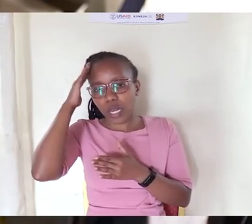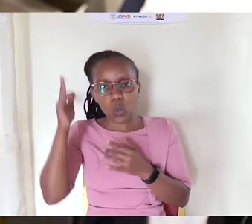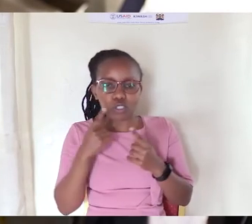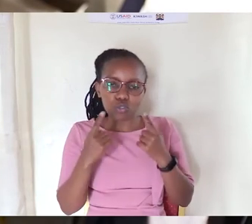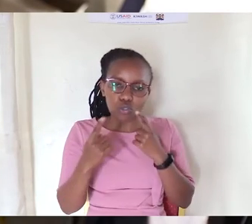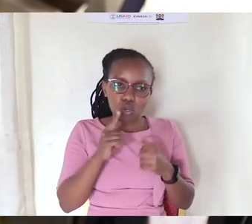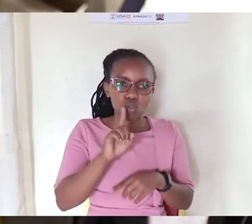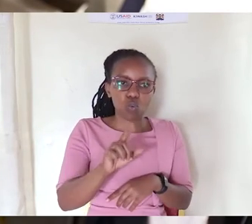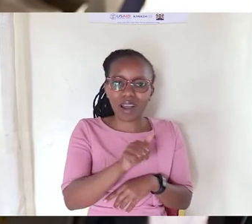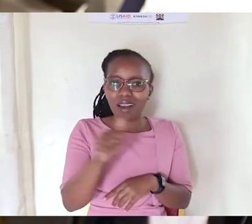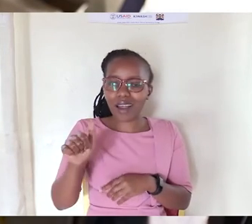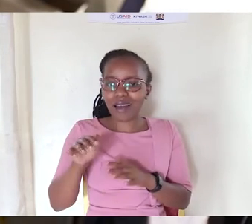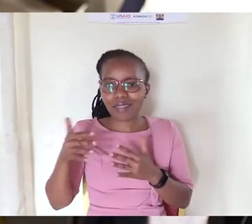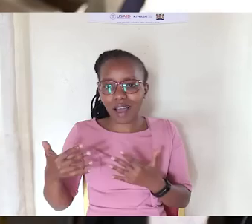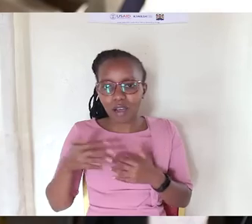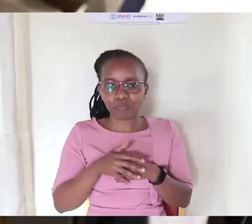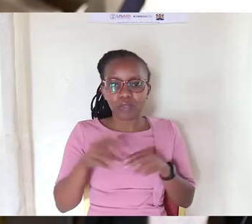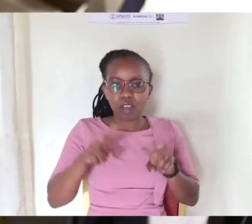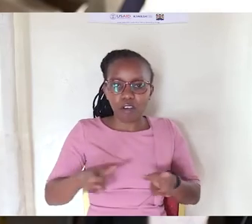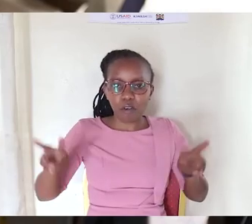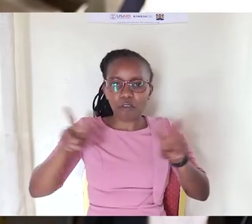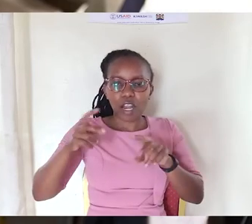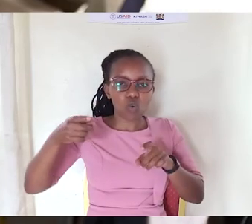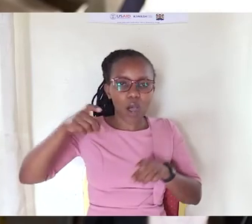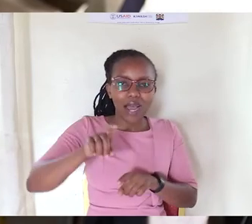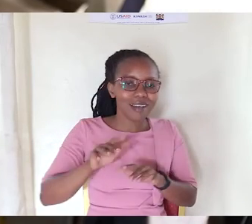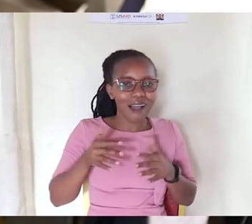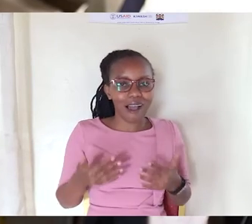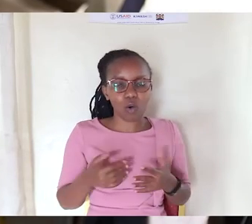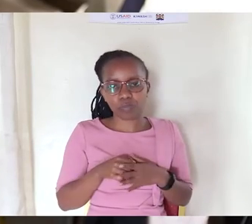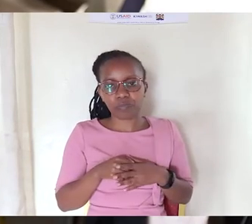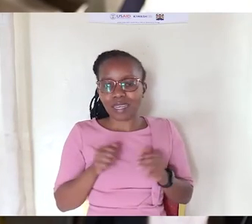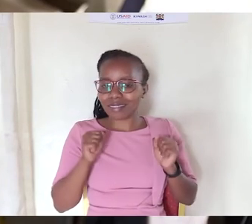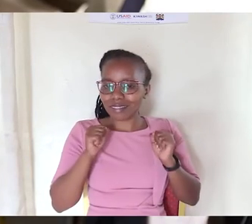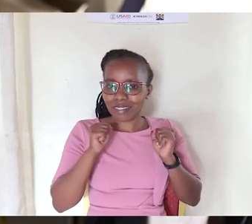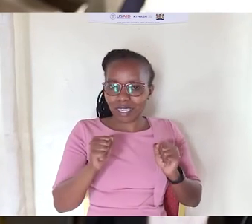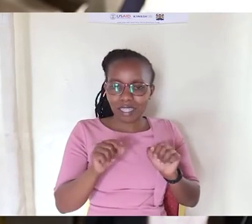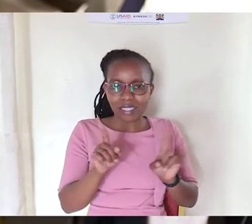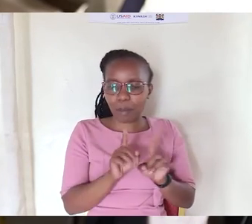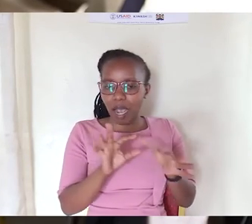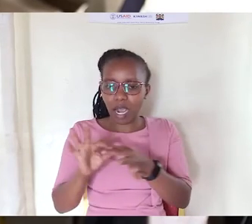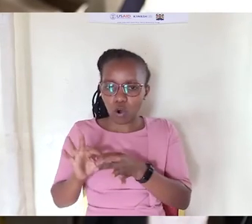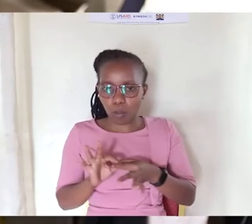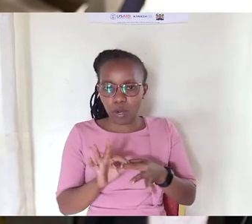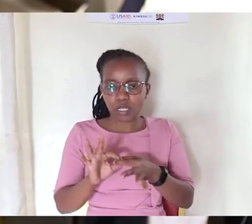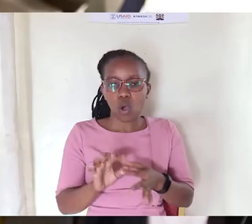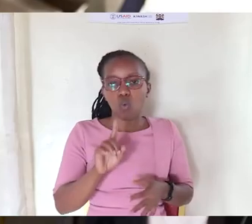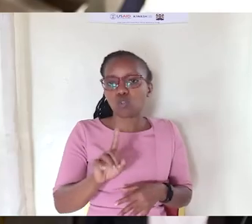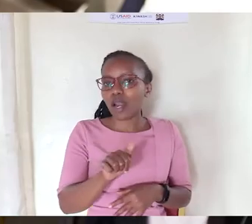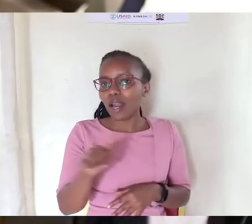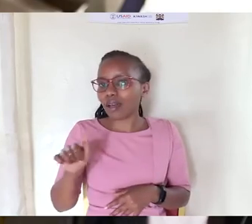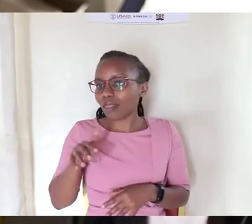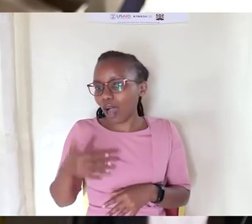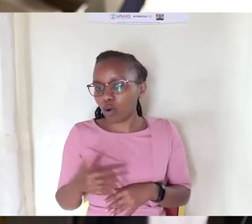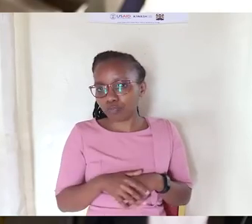other, how we're going to add value to each other's work, how we're going to strengthen and collaborate with each other. That